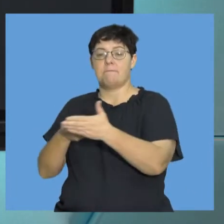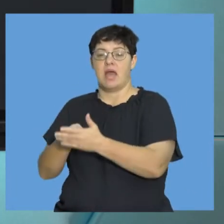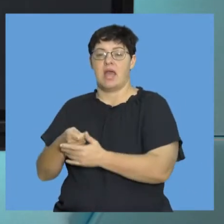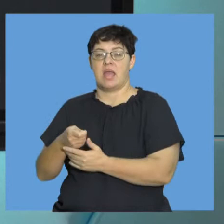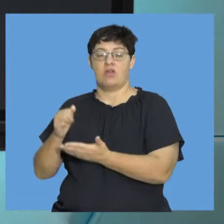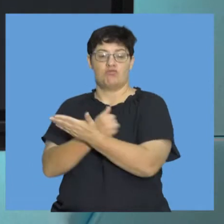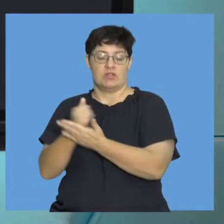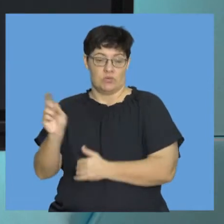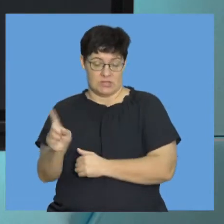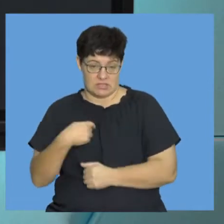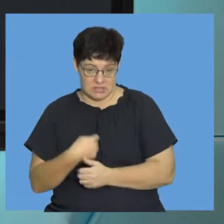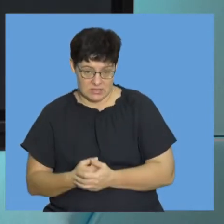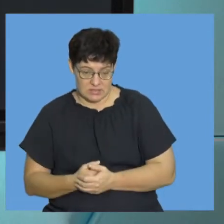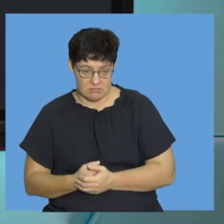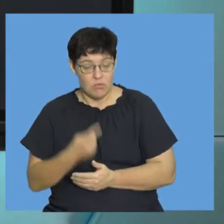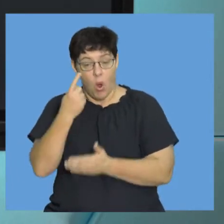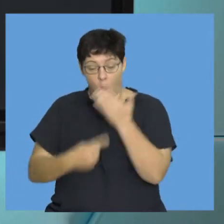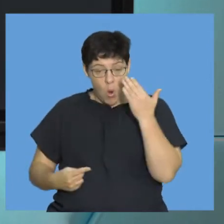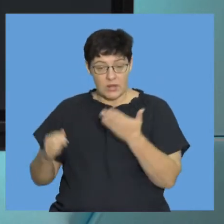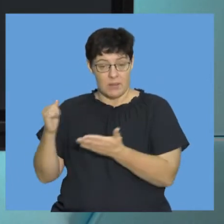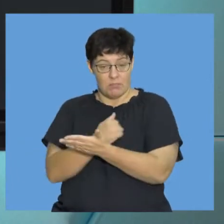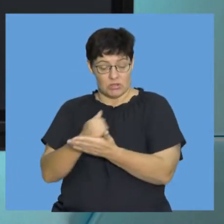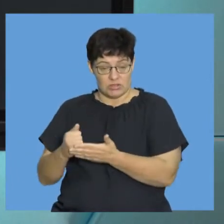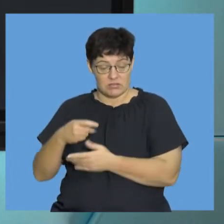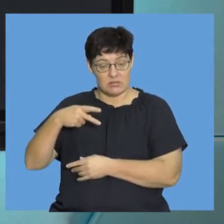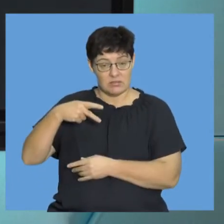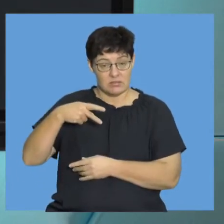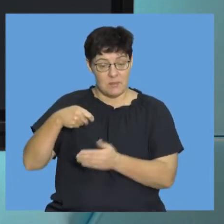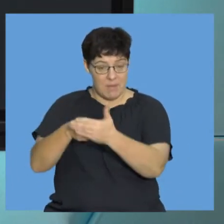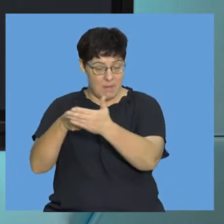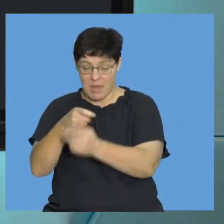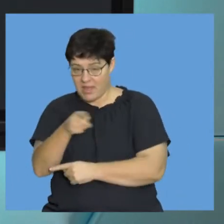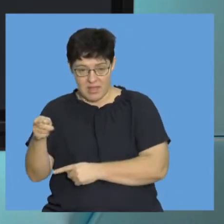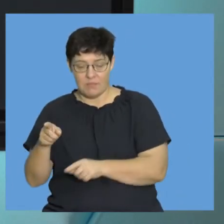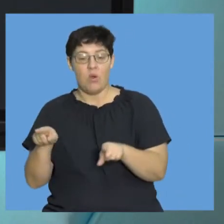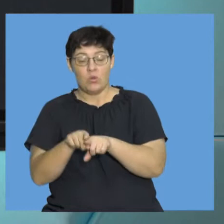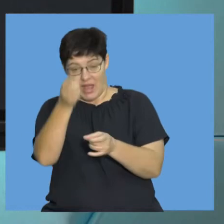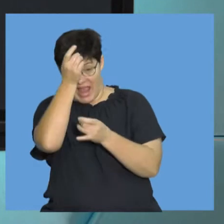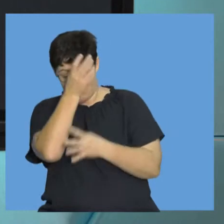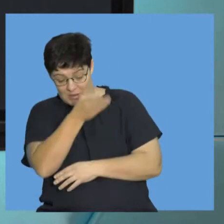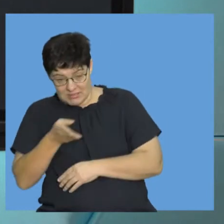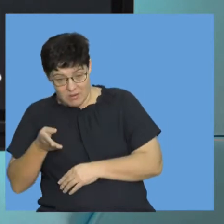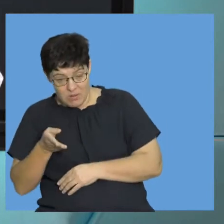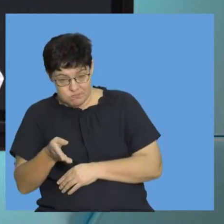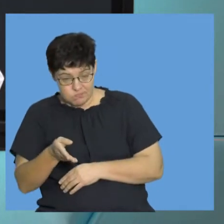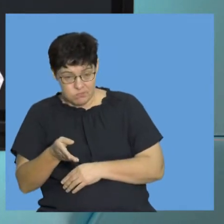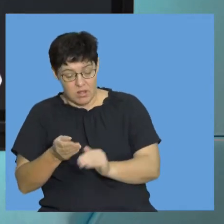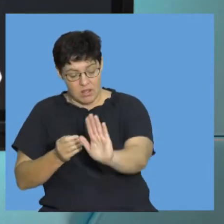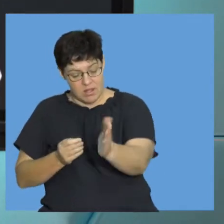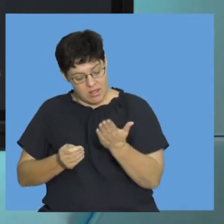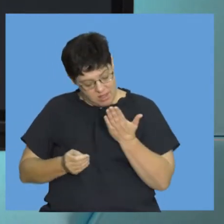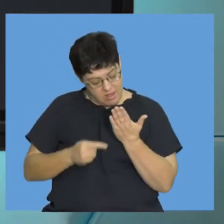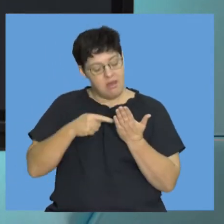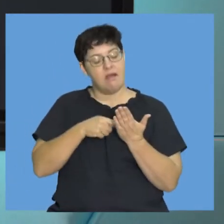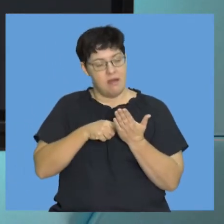not just the credit purchases that you require. You will have to use the information that you are given in